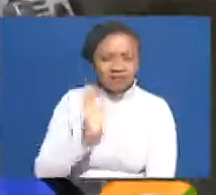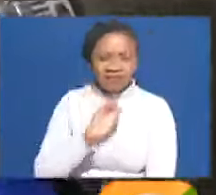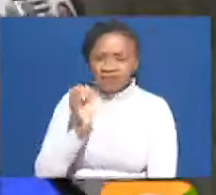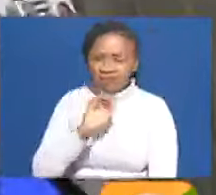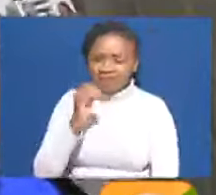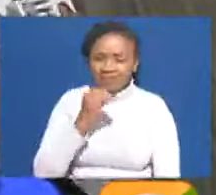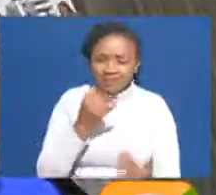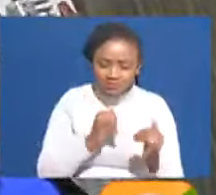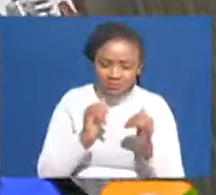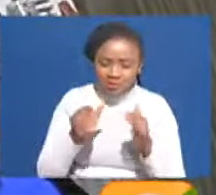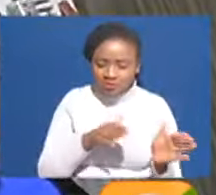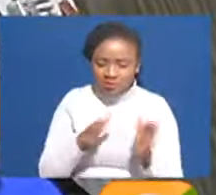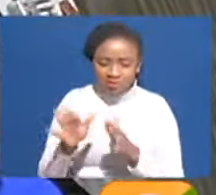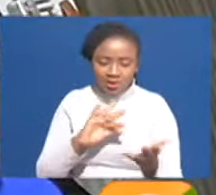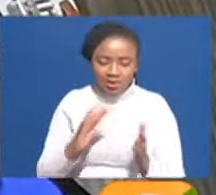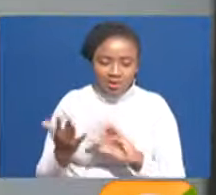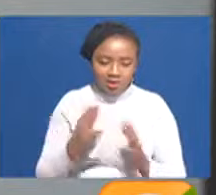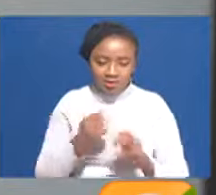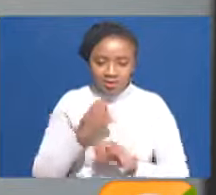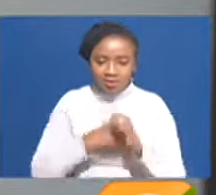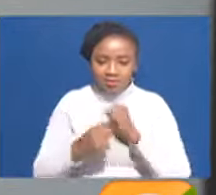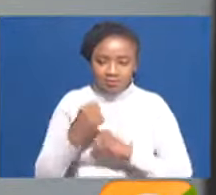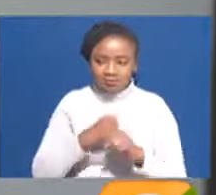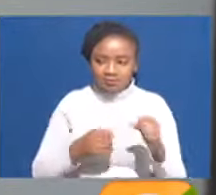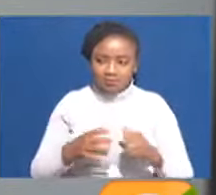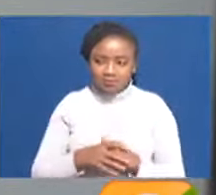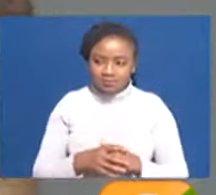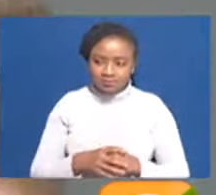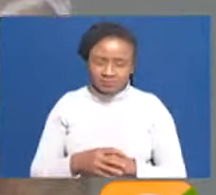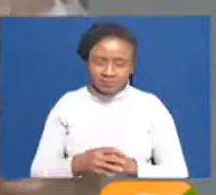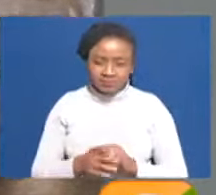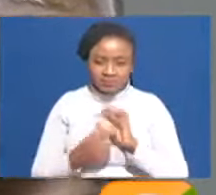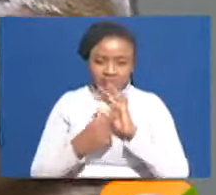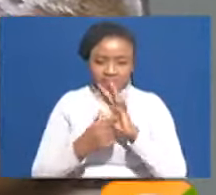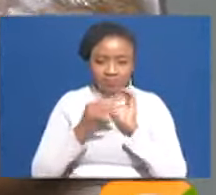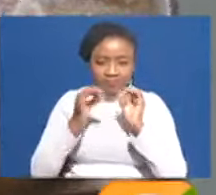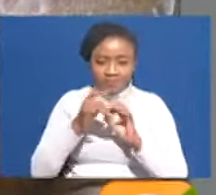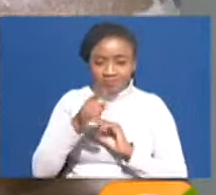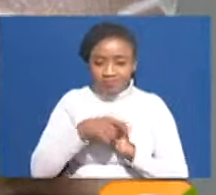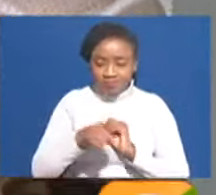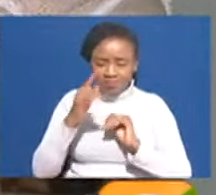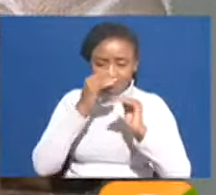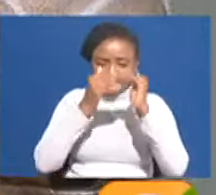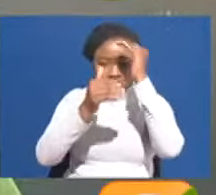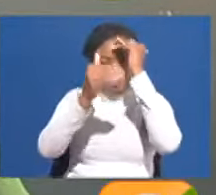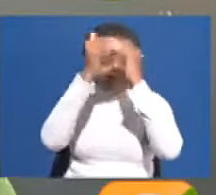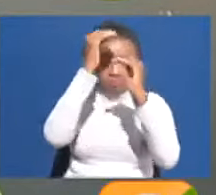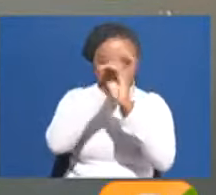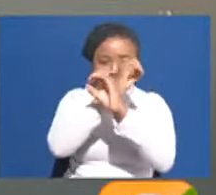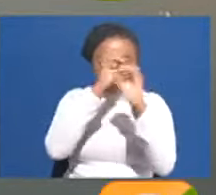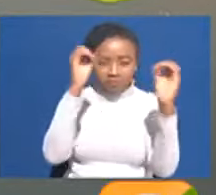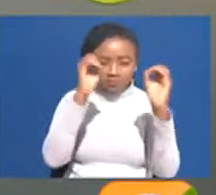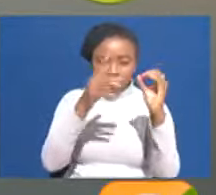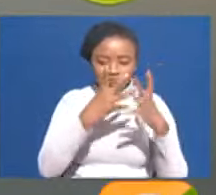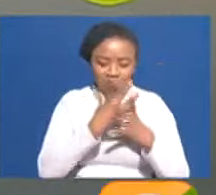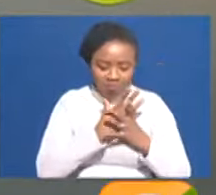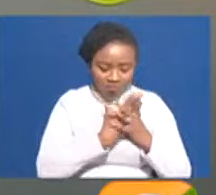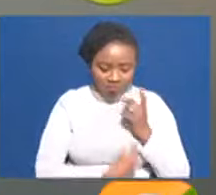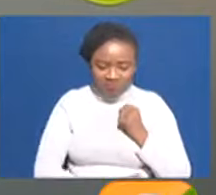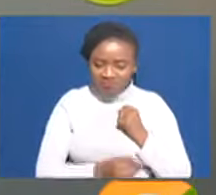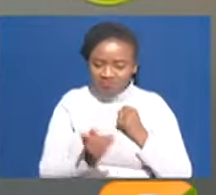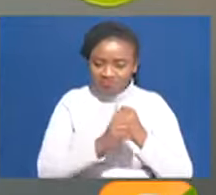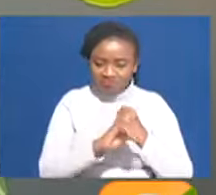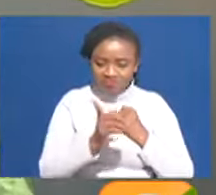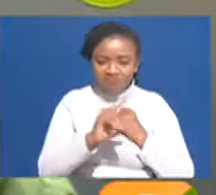making do with what life hands down to them. Kama hutaenda university, usikufe moyo, but there is something